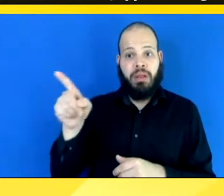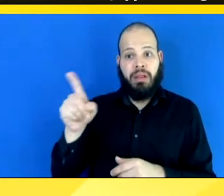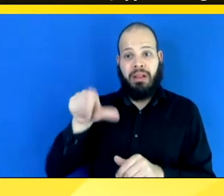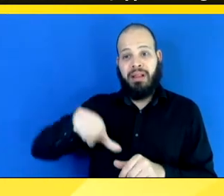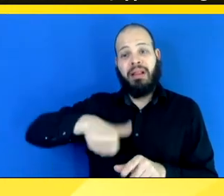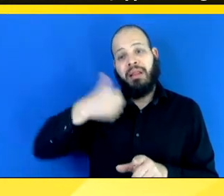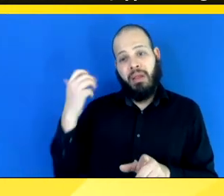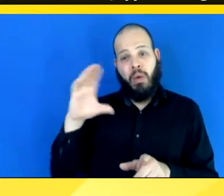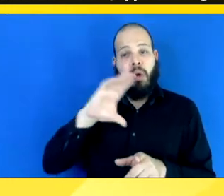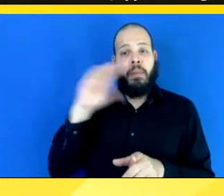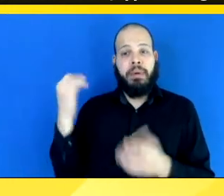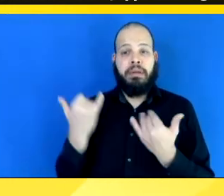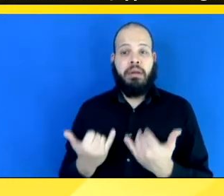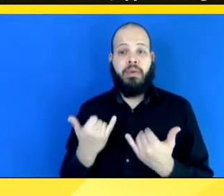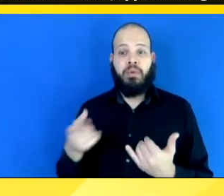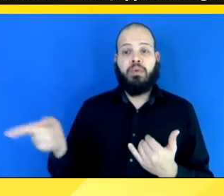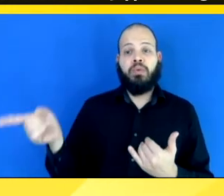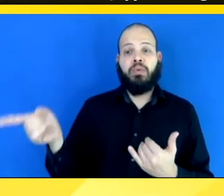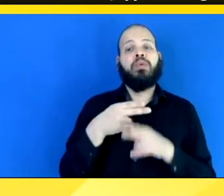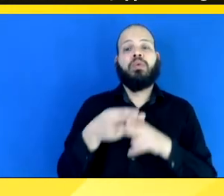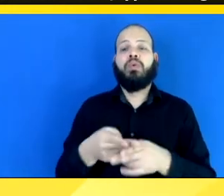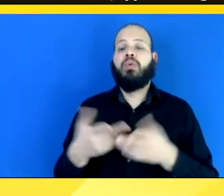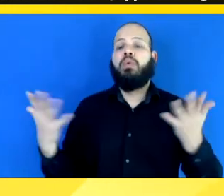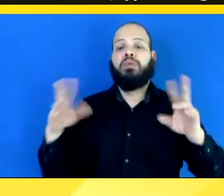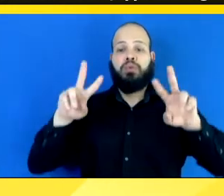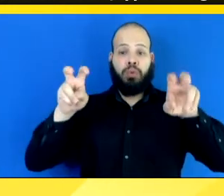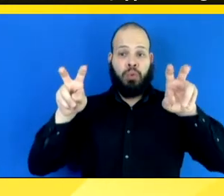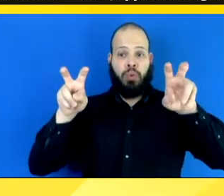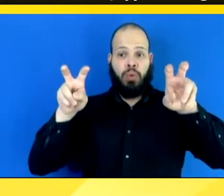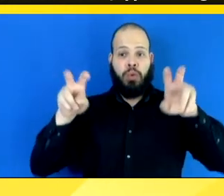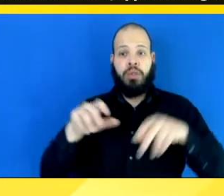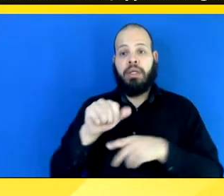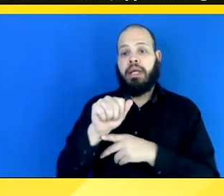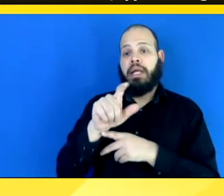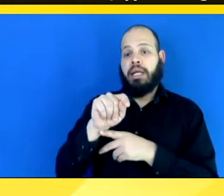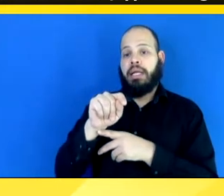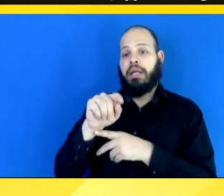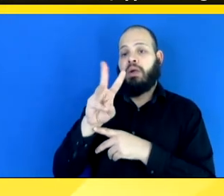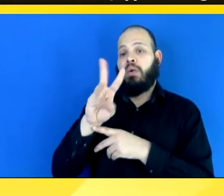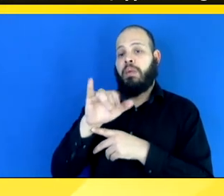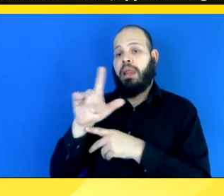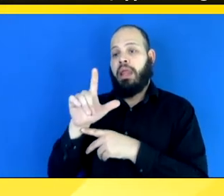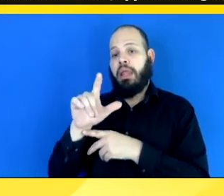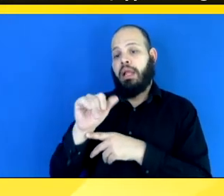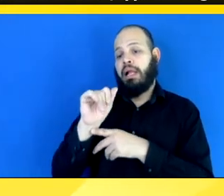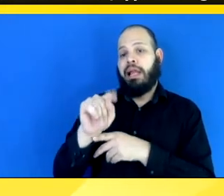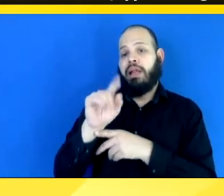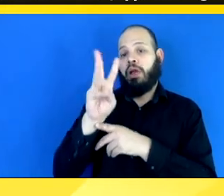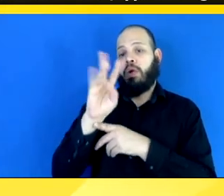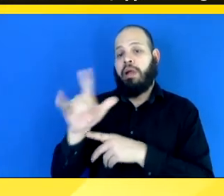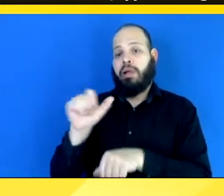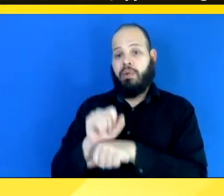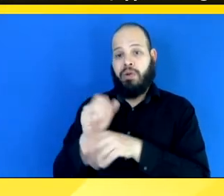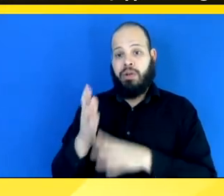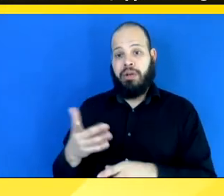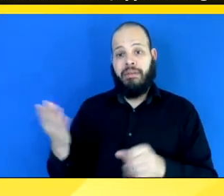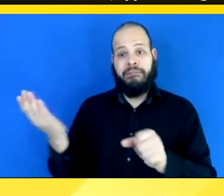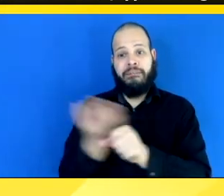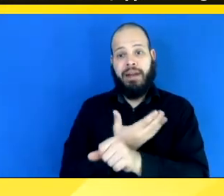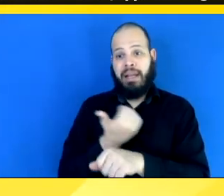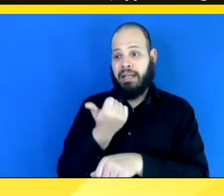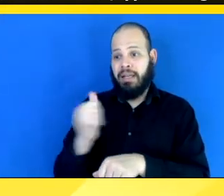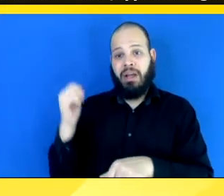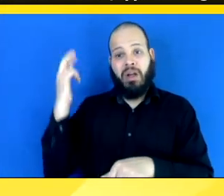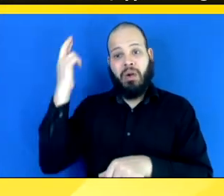employees. Means they can be fired at the will of the boss, no just cause. But if you have a union, you become just